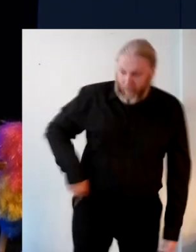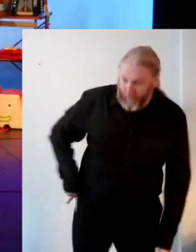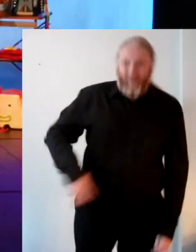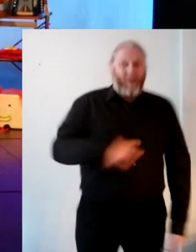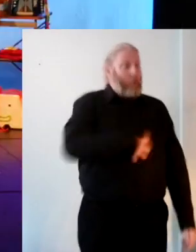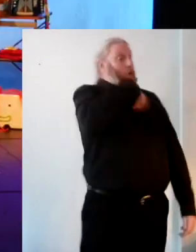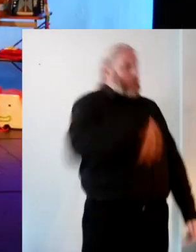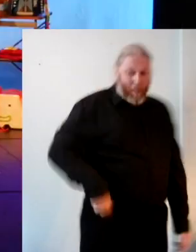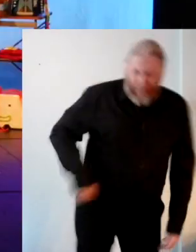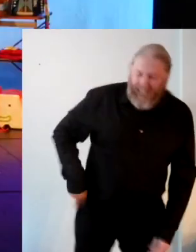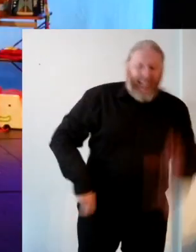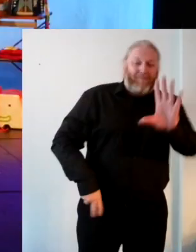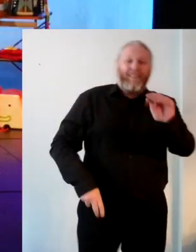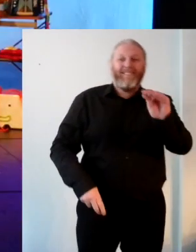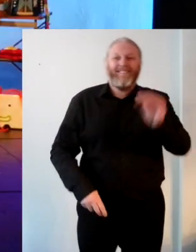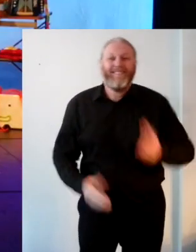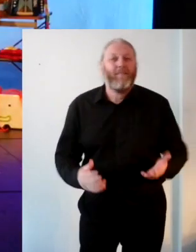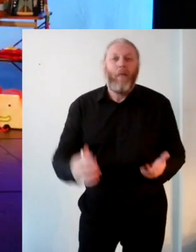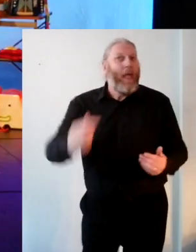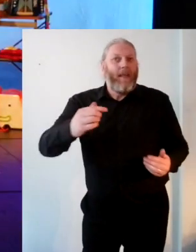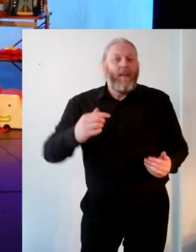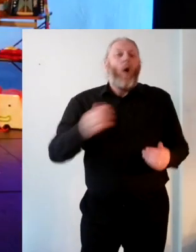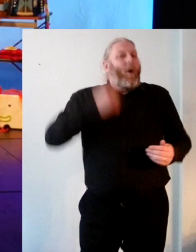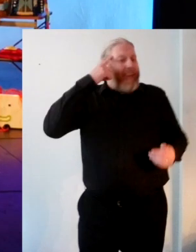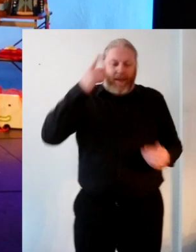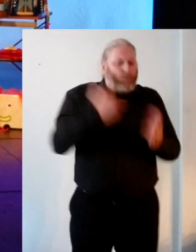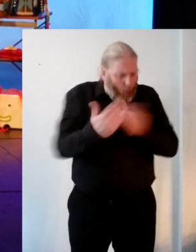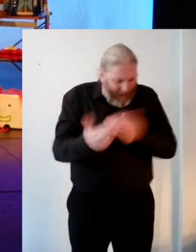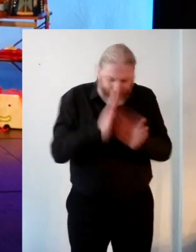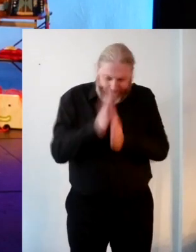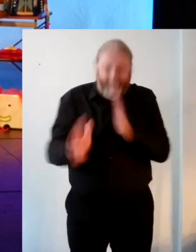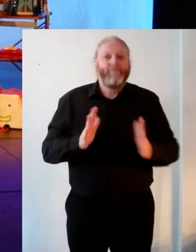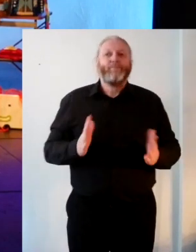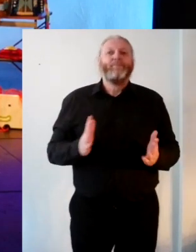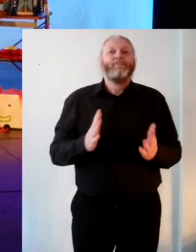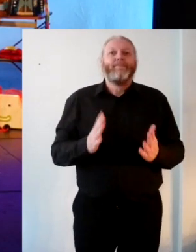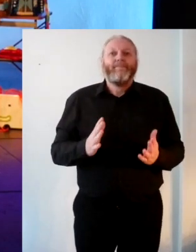Right, up. I'm not. Oh, right. Okay, I'll sort it out.